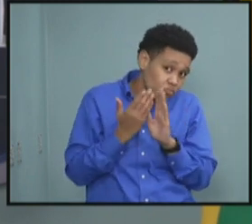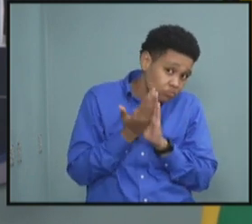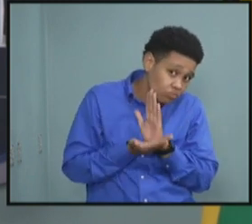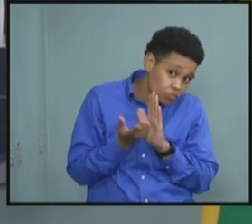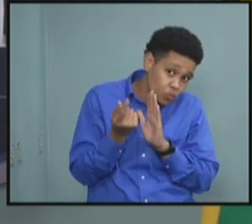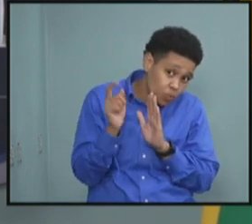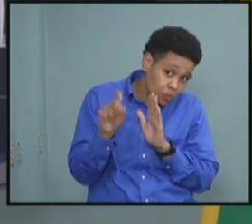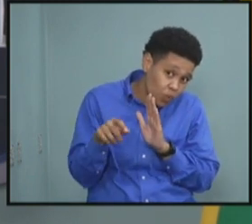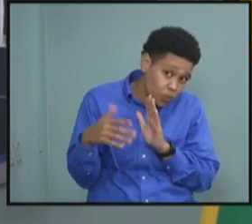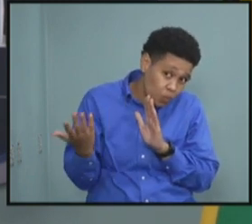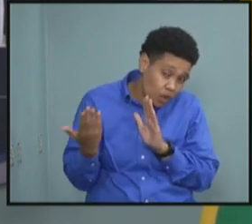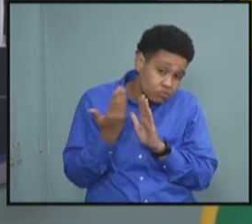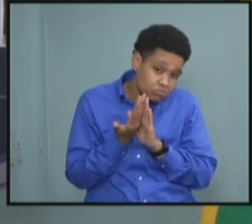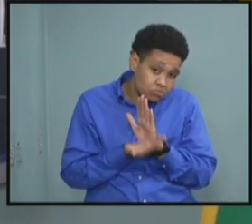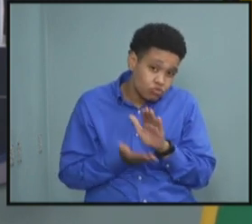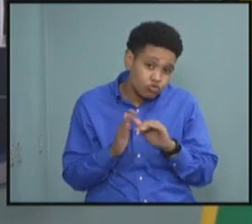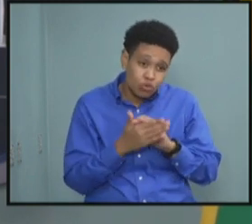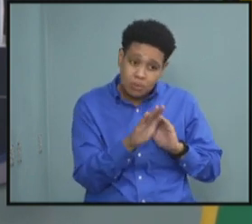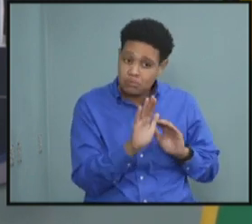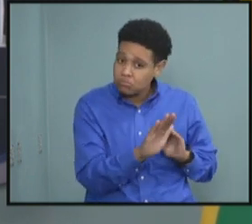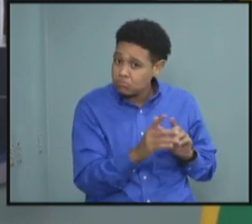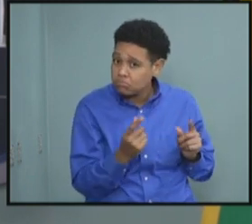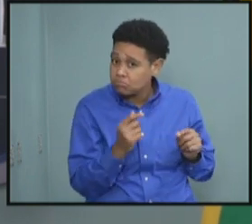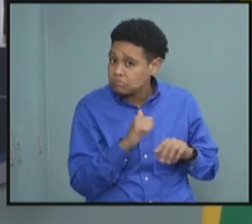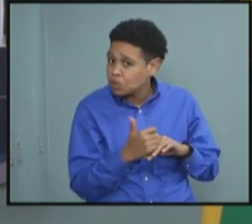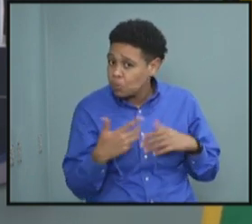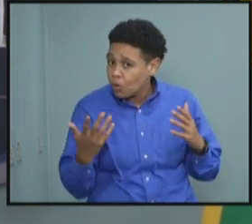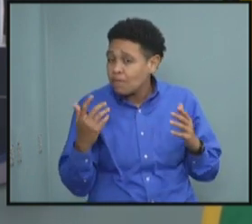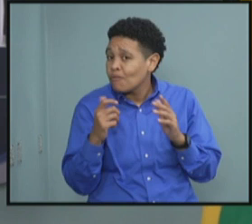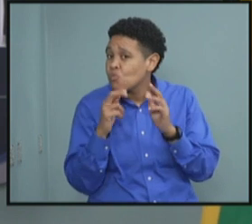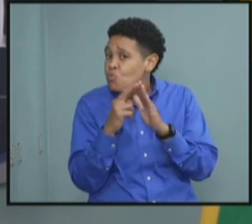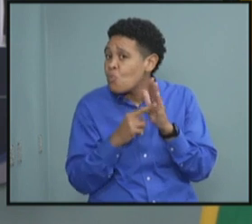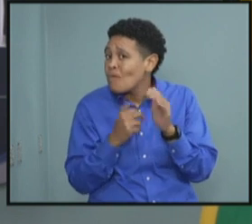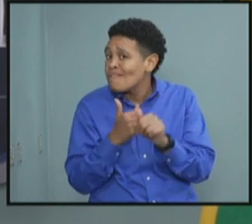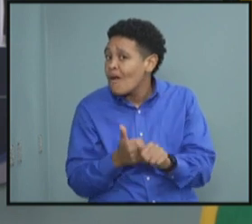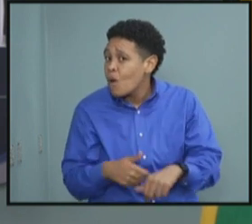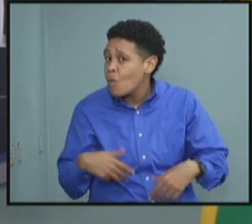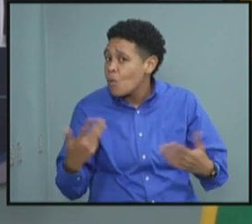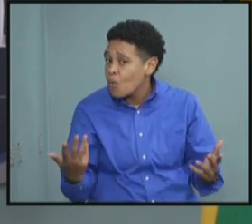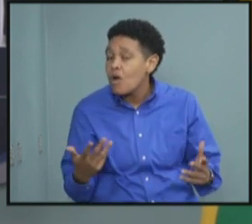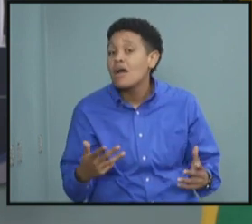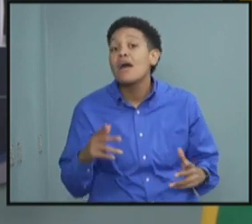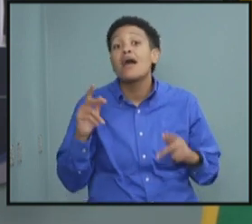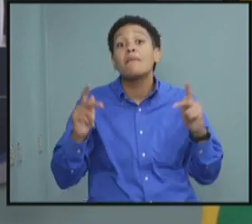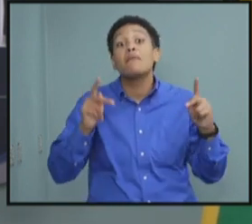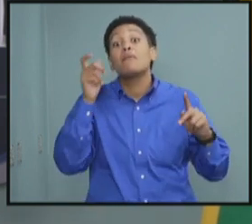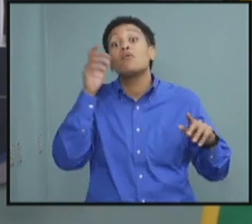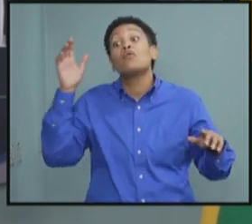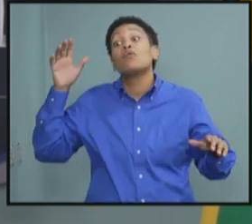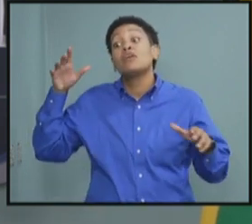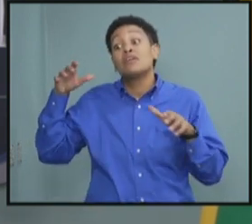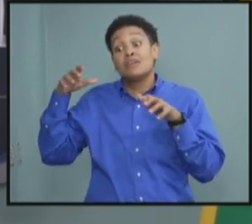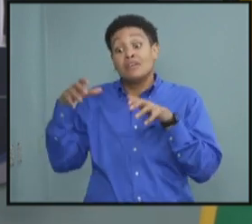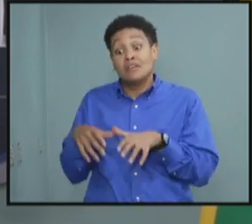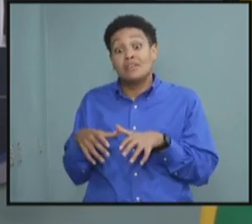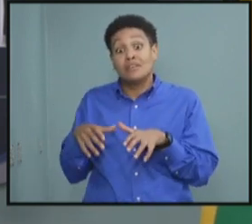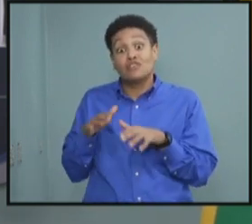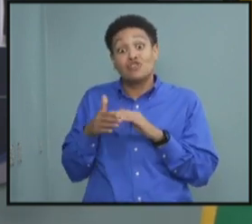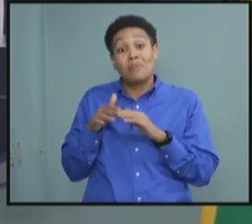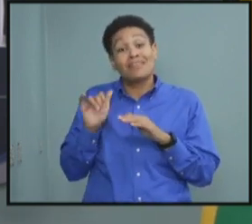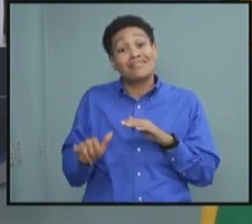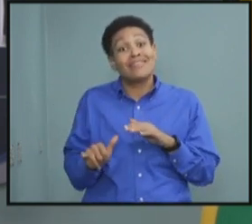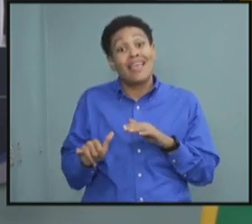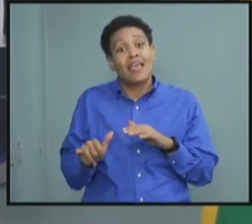and protocols that we have established, and with the population that was with us from the start of the epidemic,